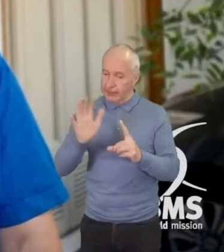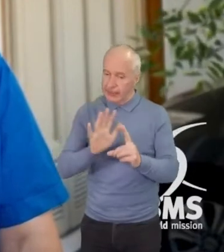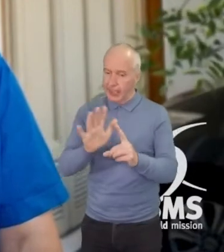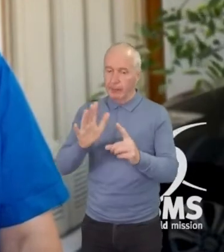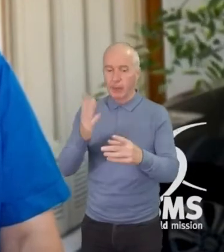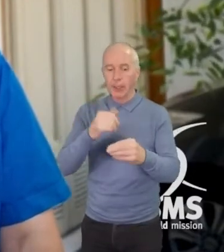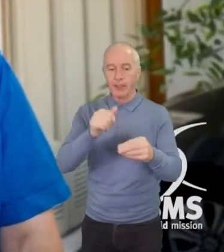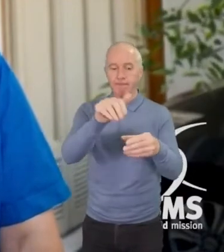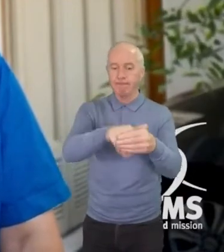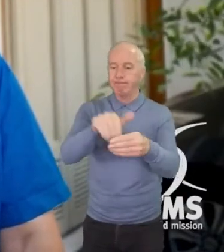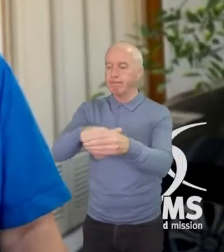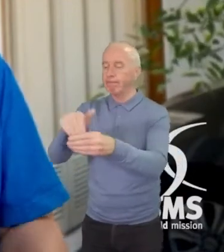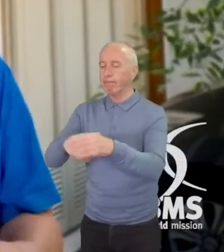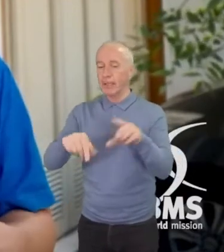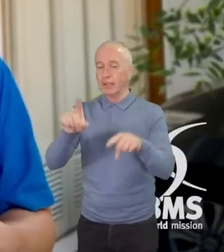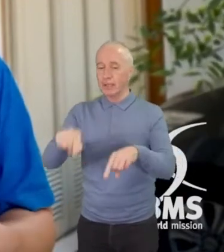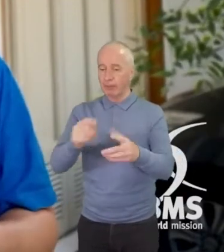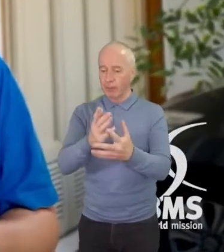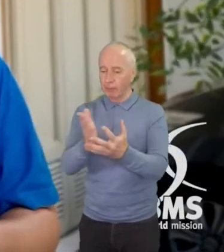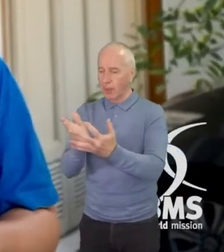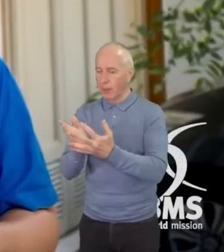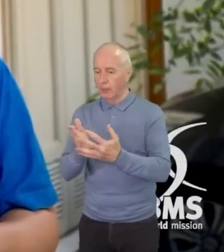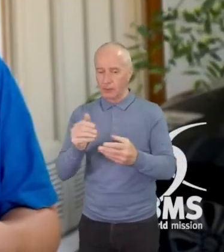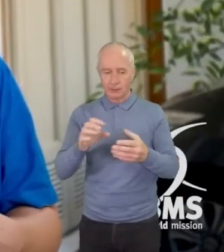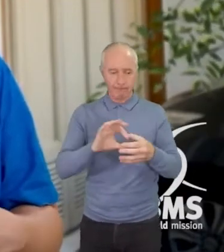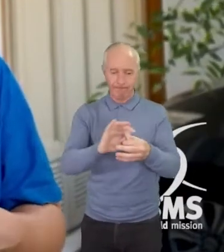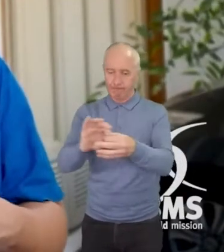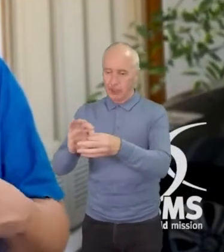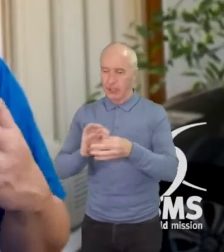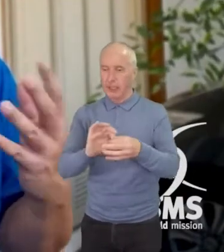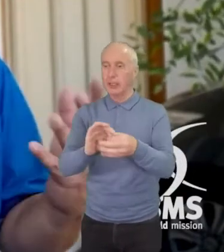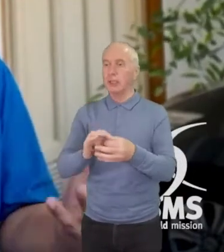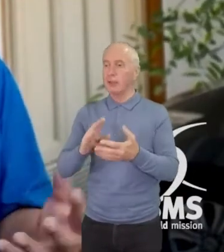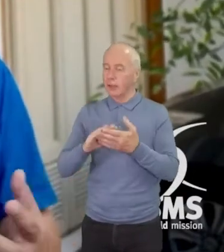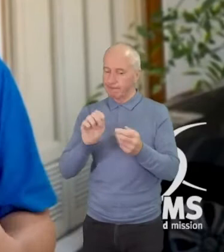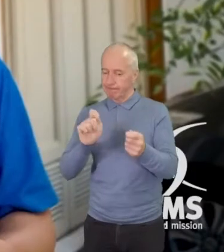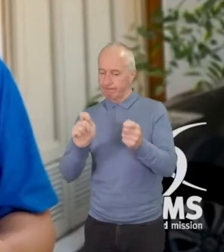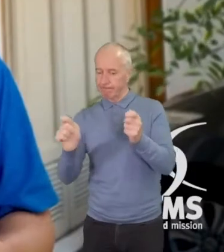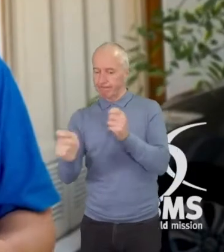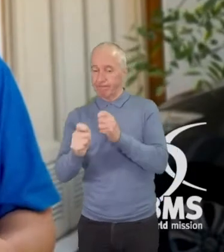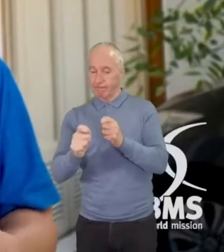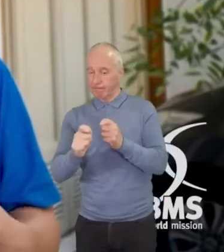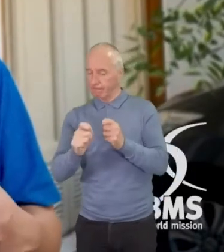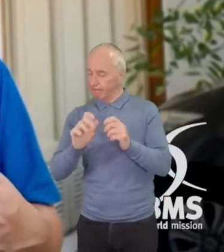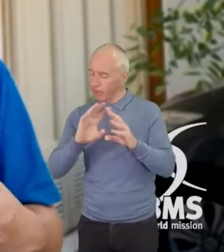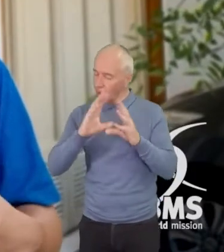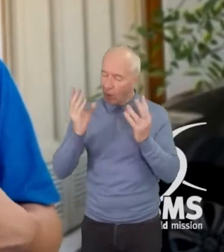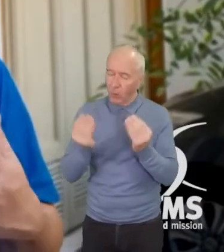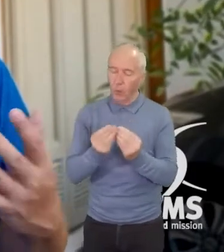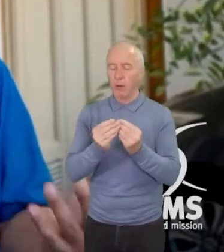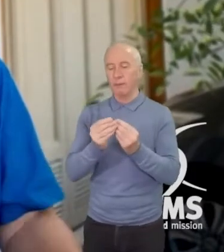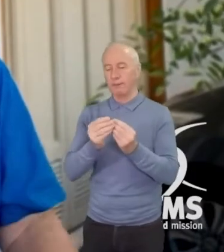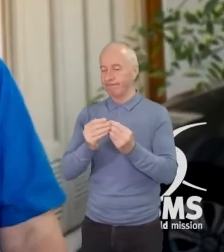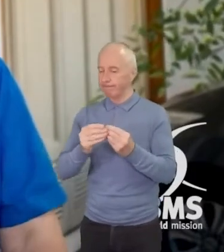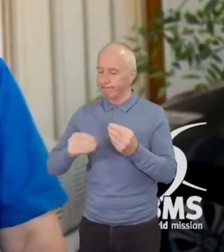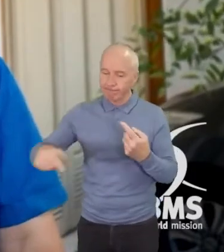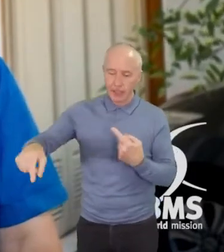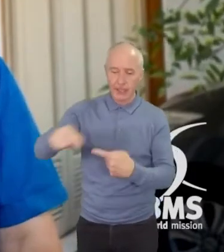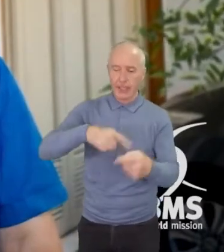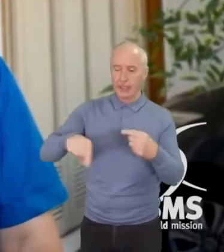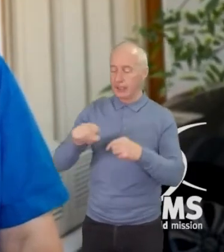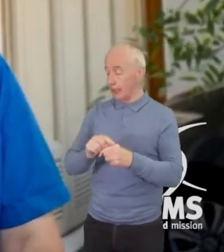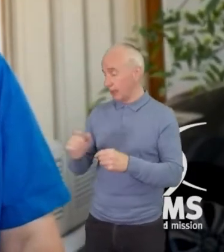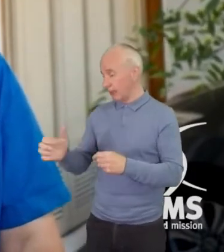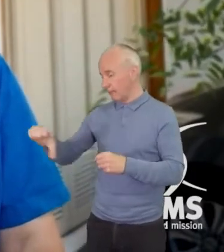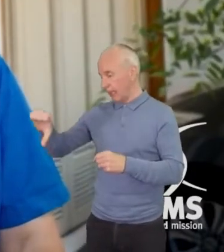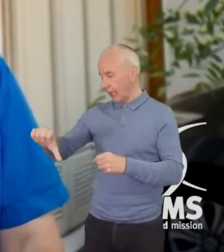of society, thus transforming and influencing the whole of society and influencing all of Asia and